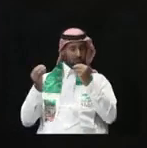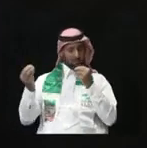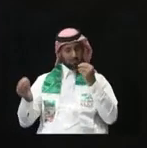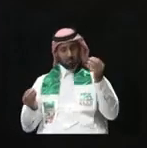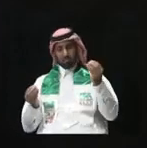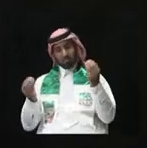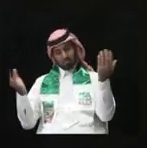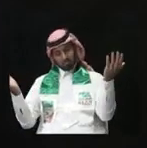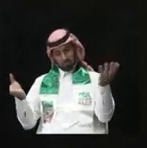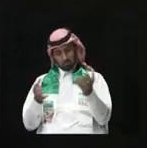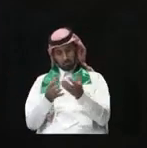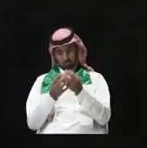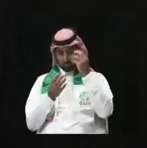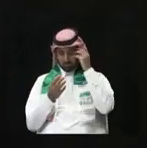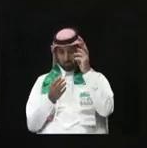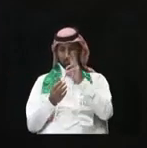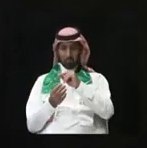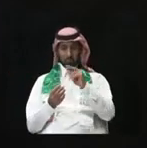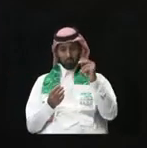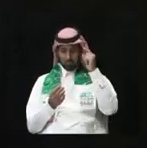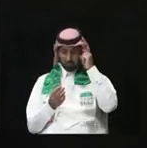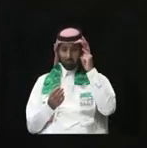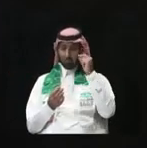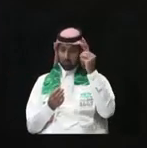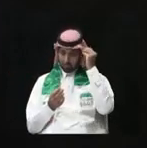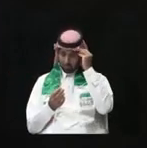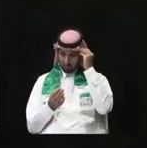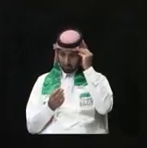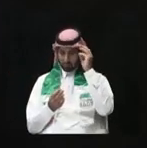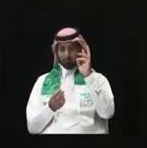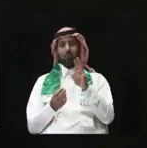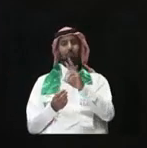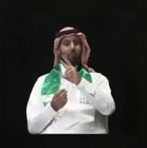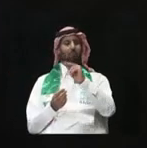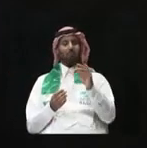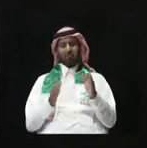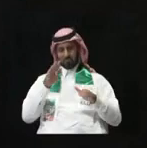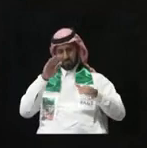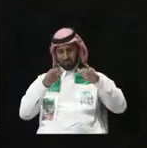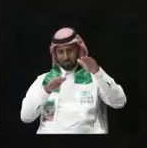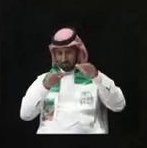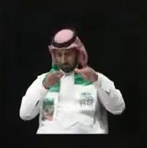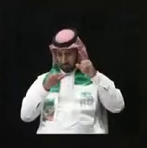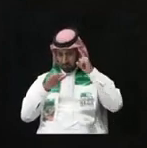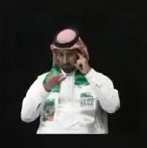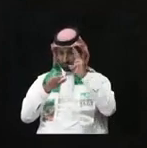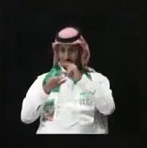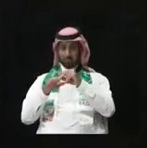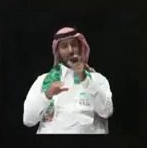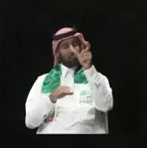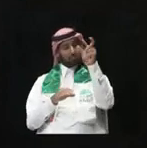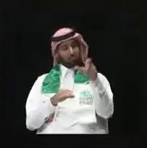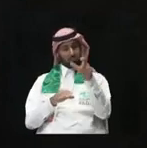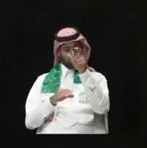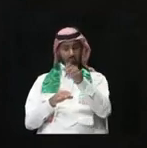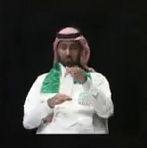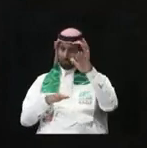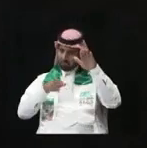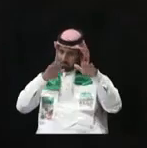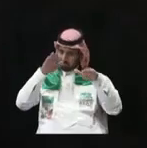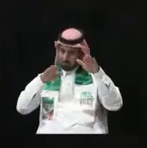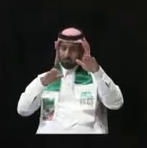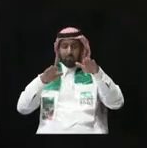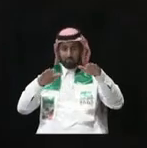everyone can get the same thing. People are equal. So information is not just for, let's say, male or